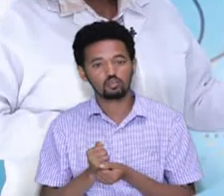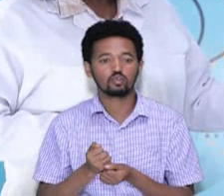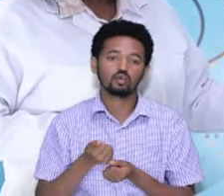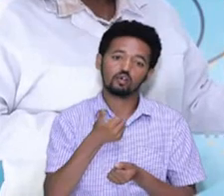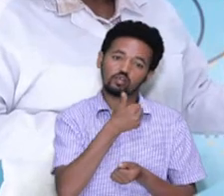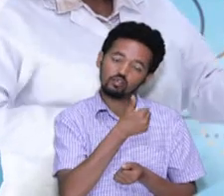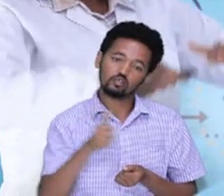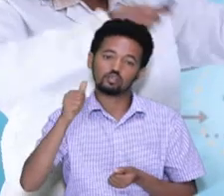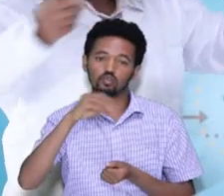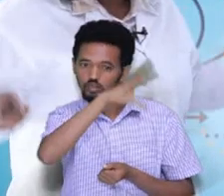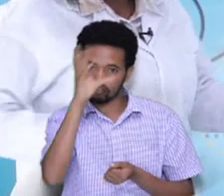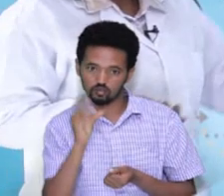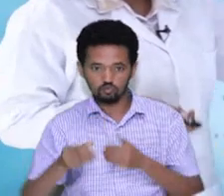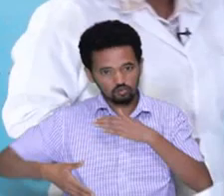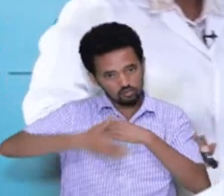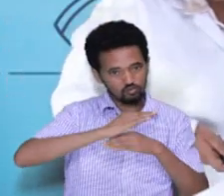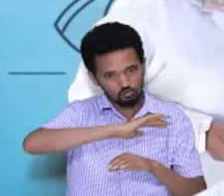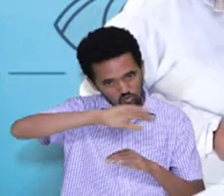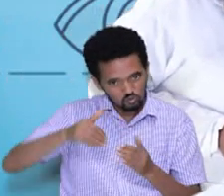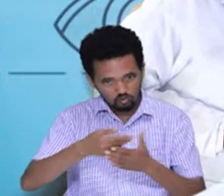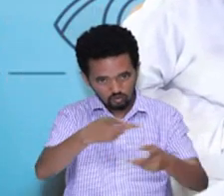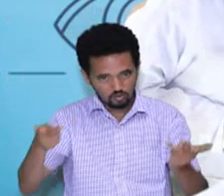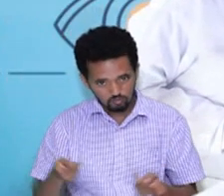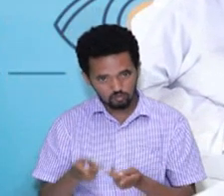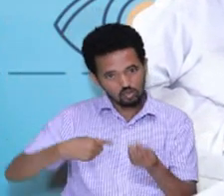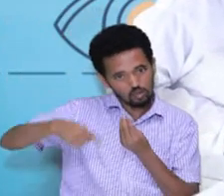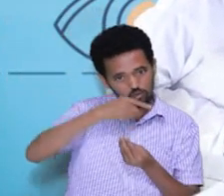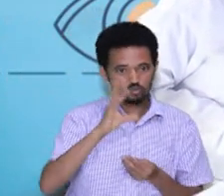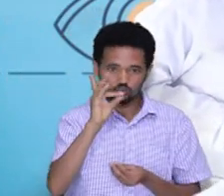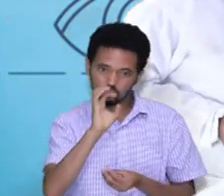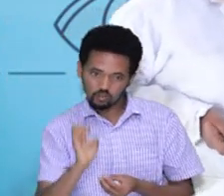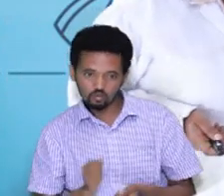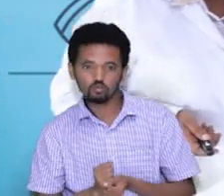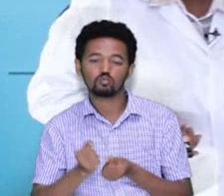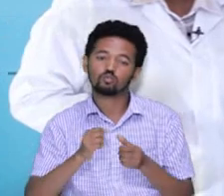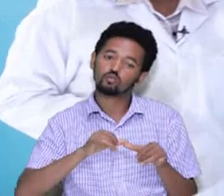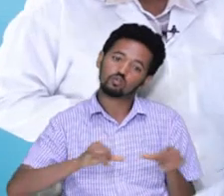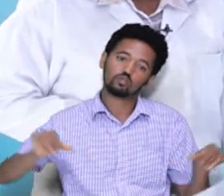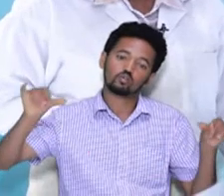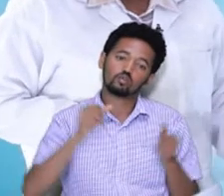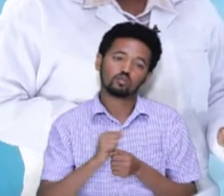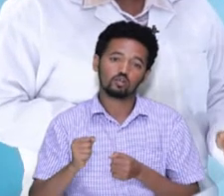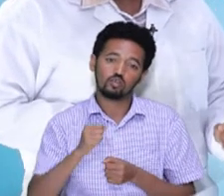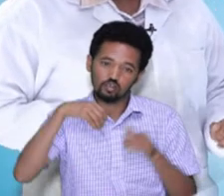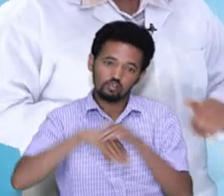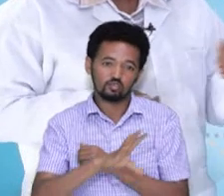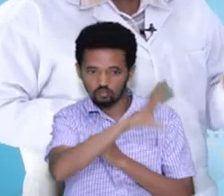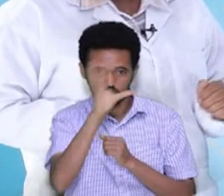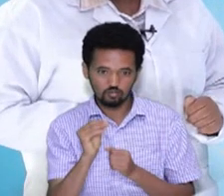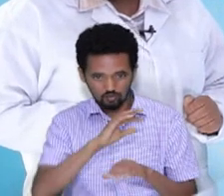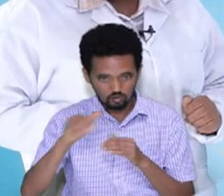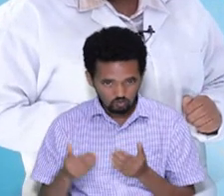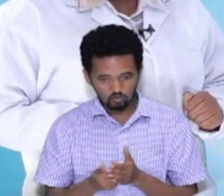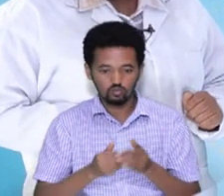Africa. It covers a total distance of about 7,200 kilometers. In Africa, the